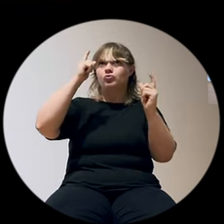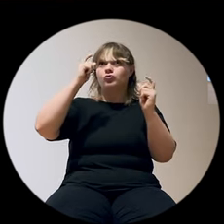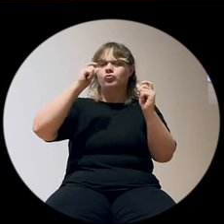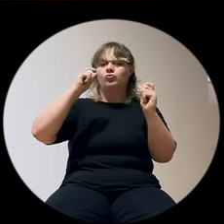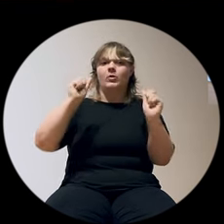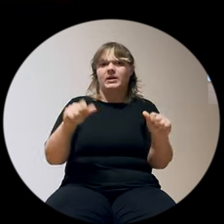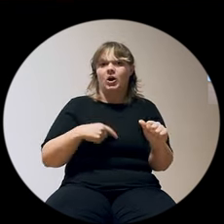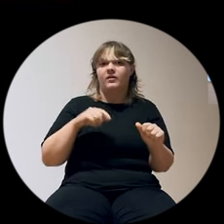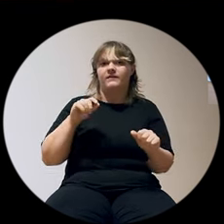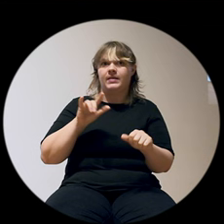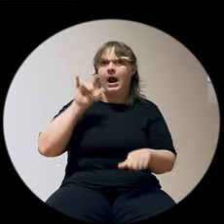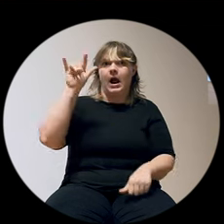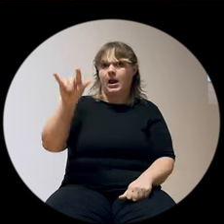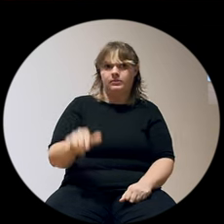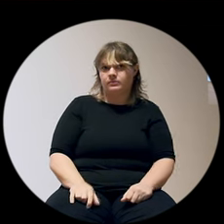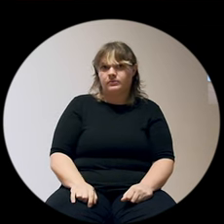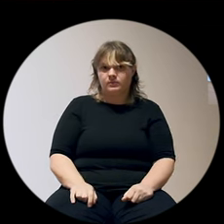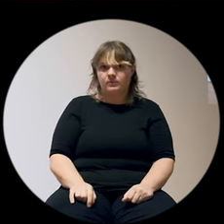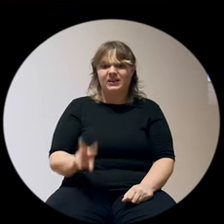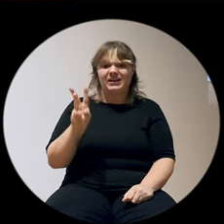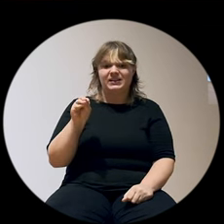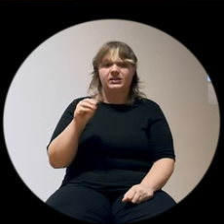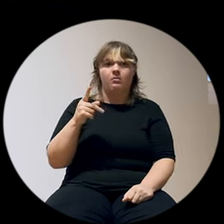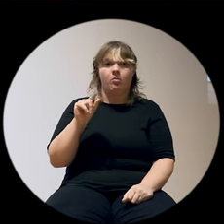60 porcelain arrows